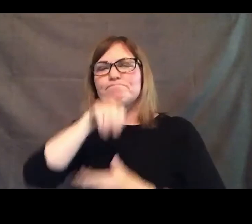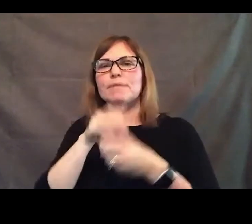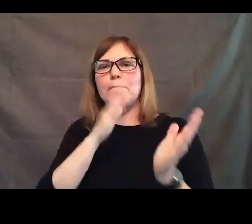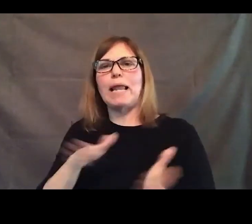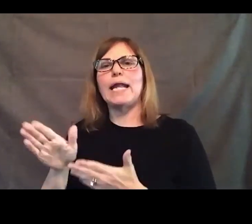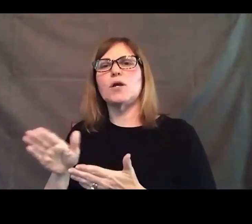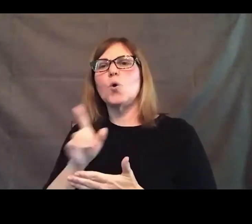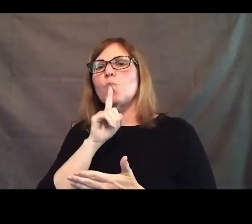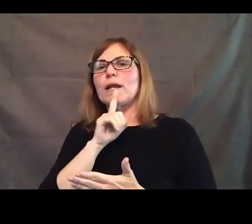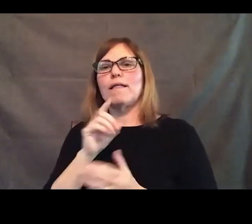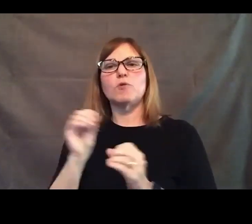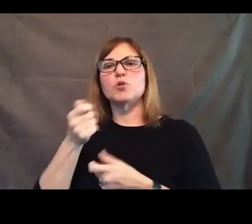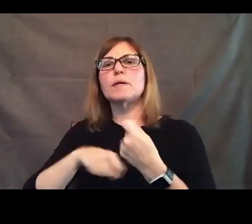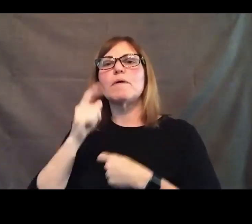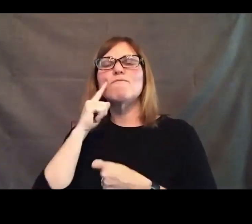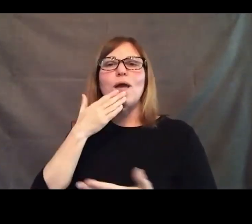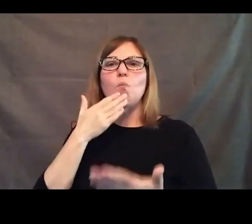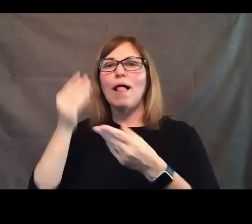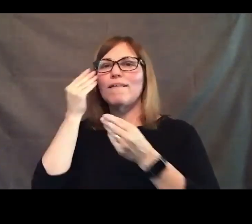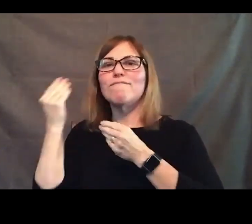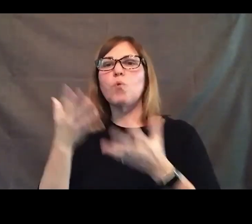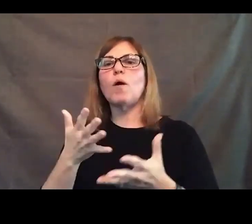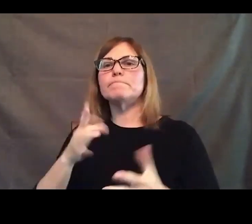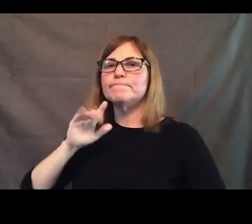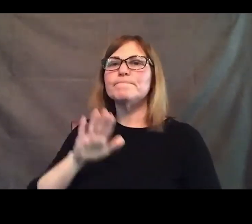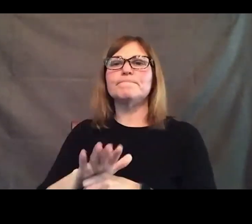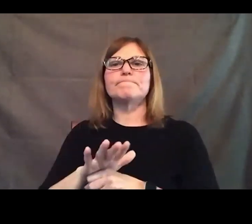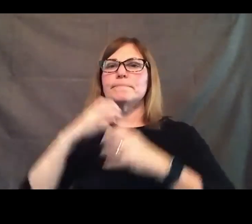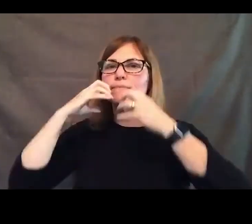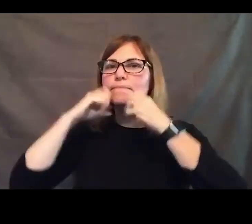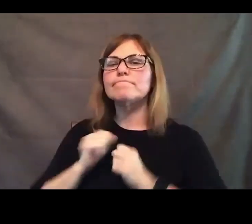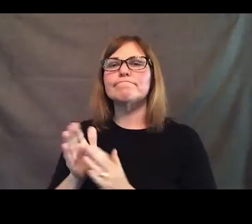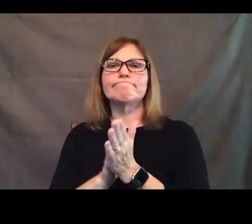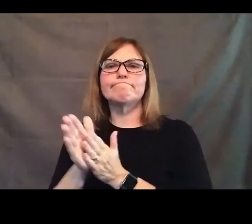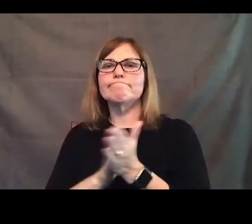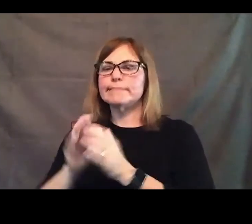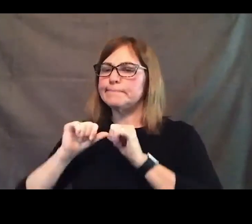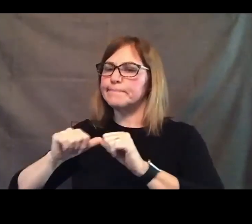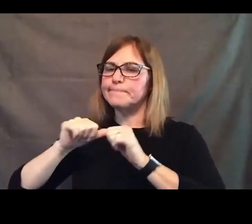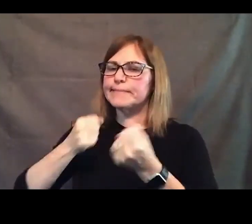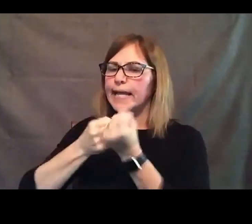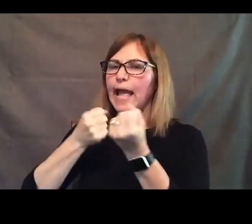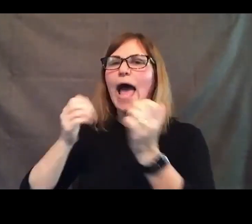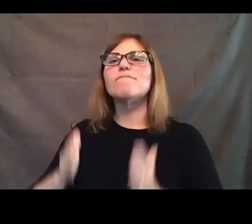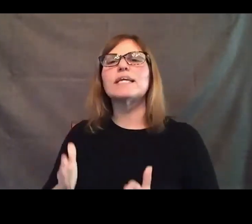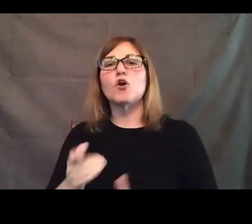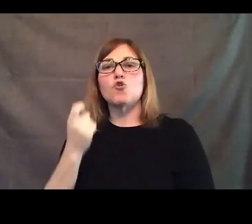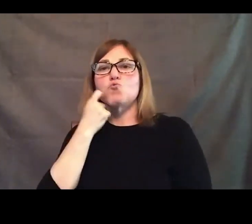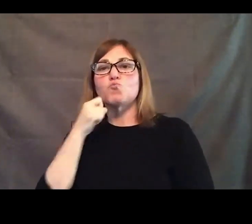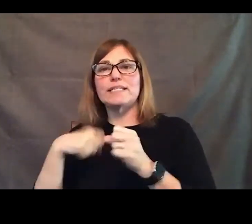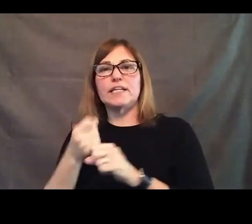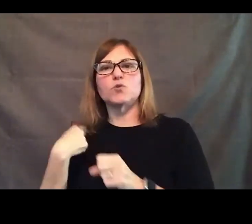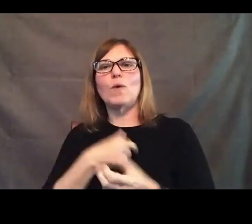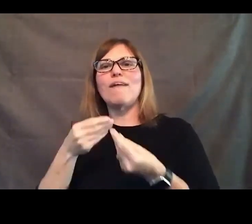is no substitute for a well-informed, dedicated, passionate, and persistent advocates. In recent years, we've lost several